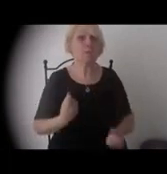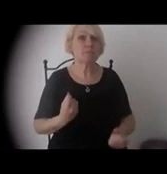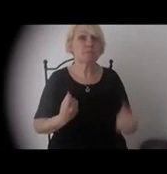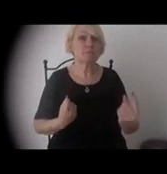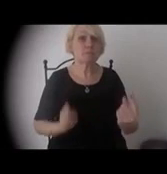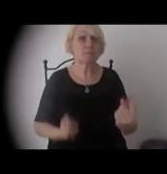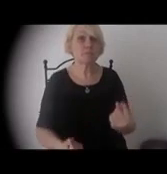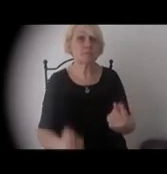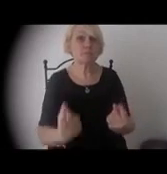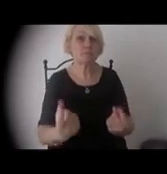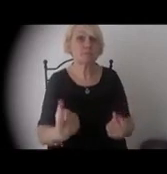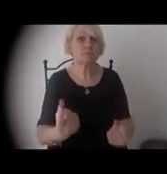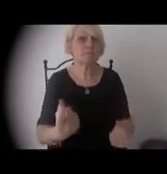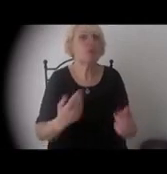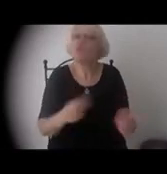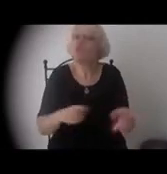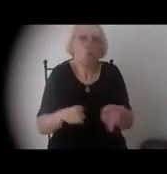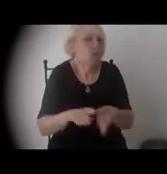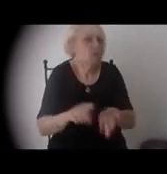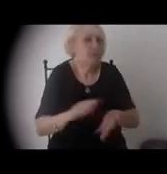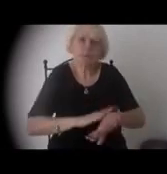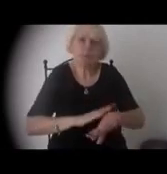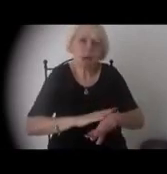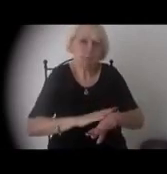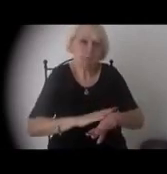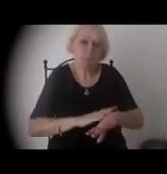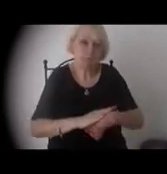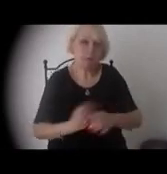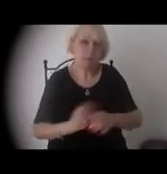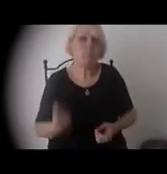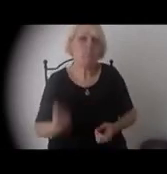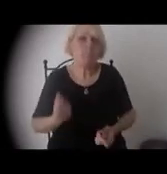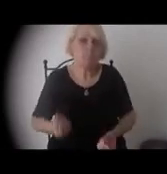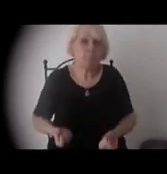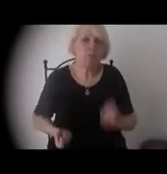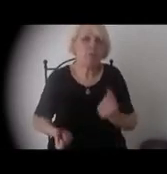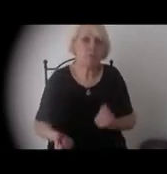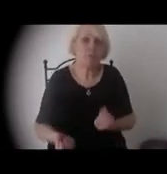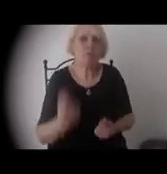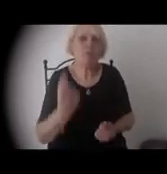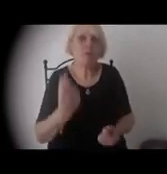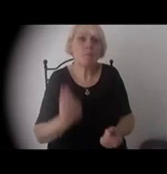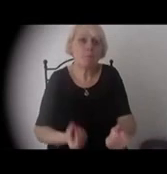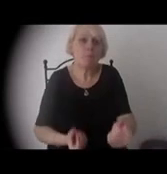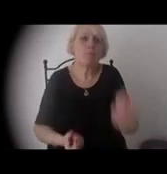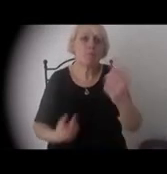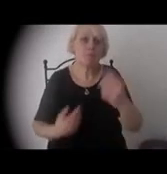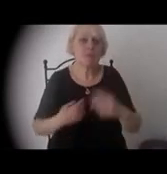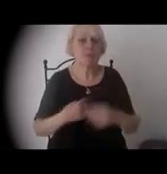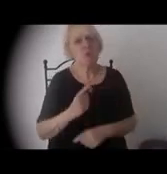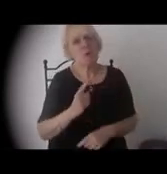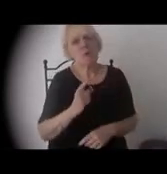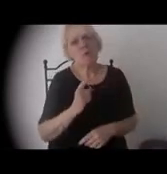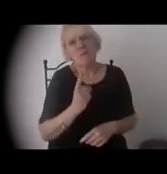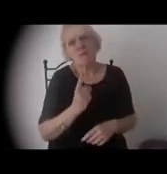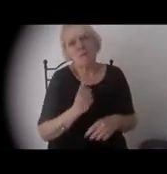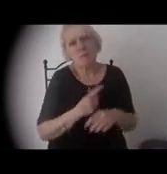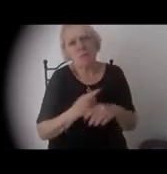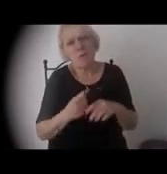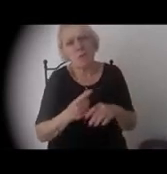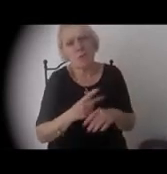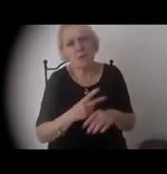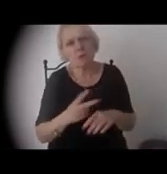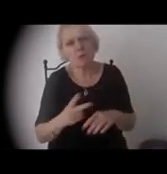So the first week or two, and actually more than that, but certainly the first week or two will be about reintegrating children back